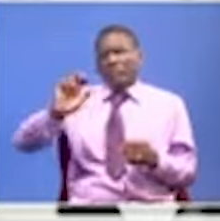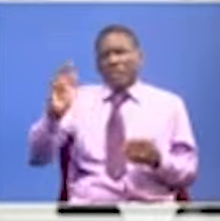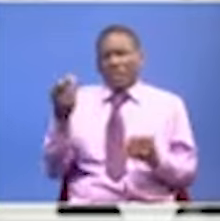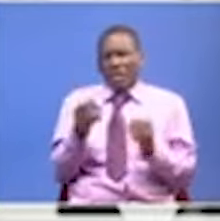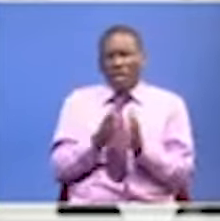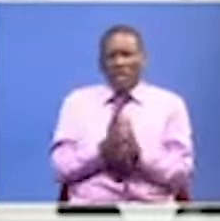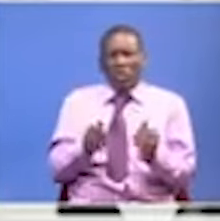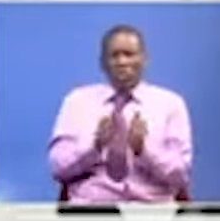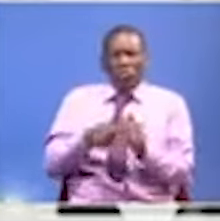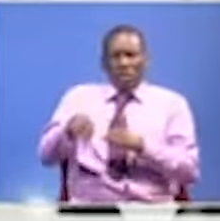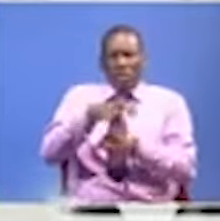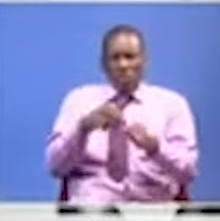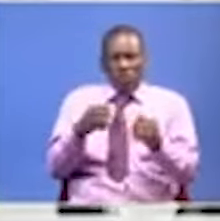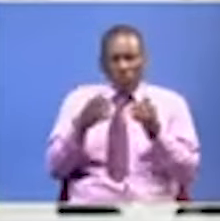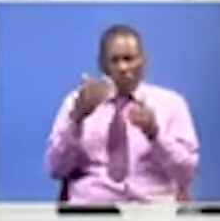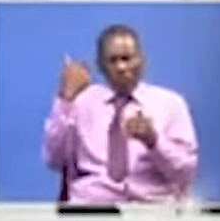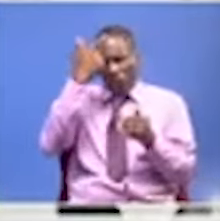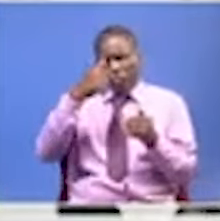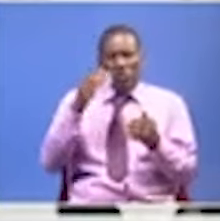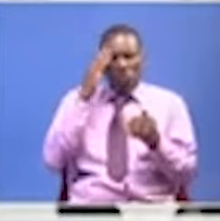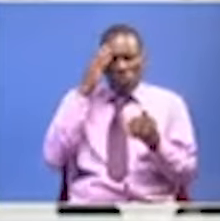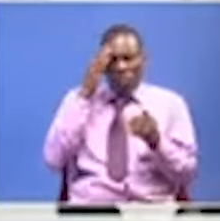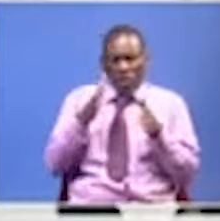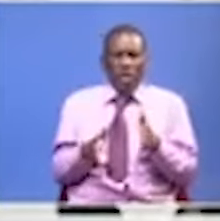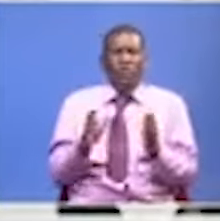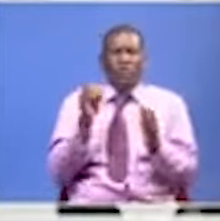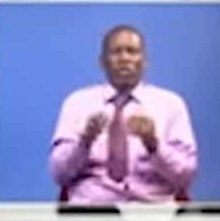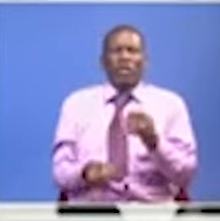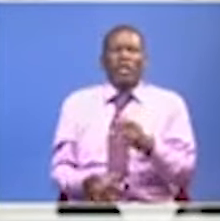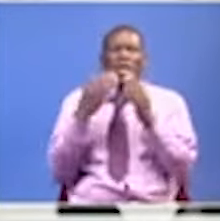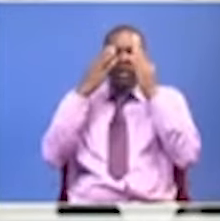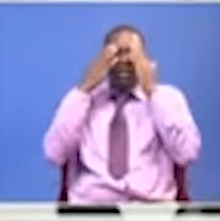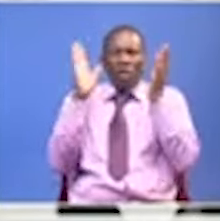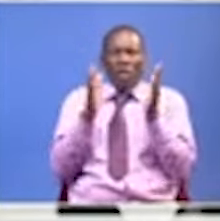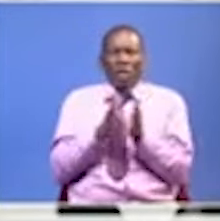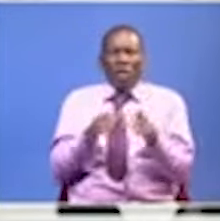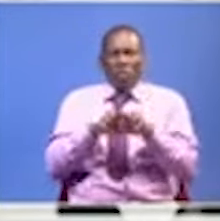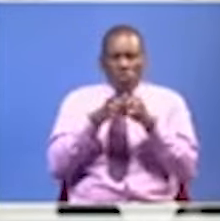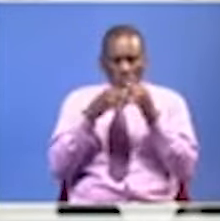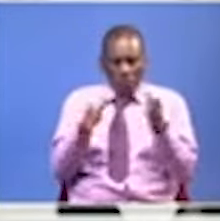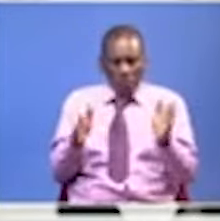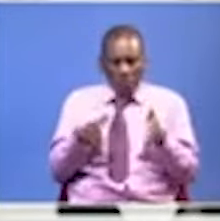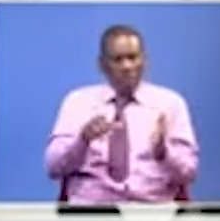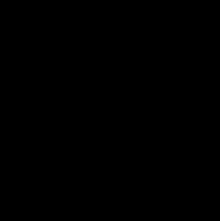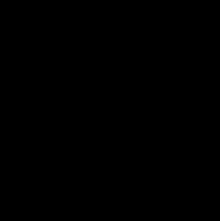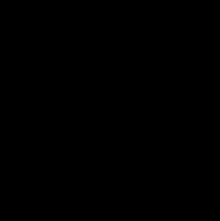with a national outlook, just to go in terms of creating awareness and also in terms of identifying talent.